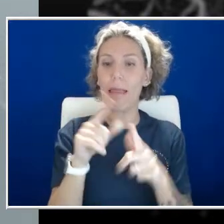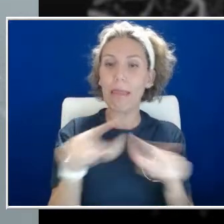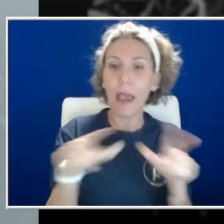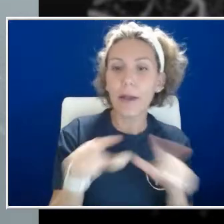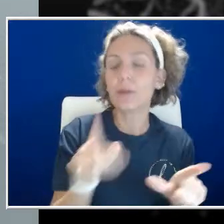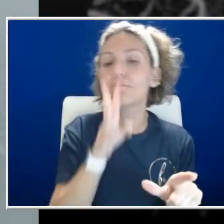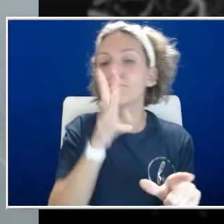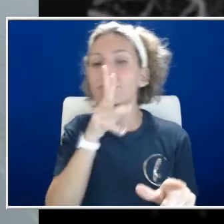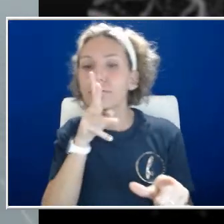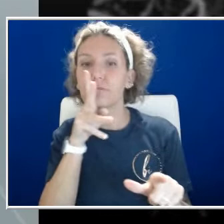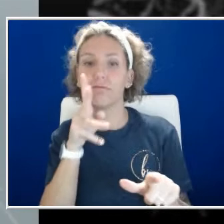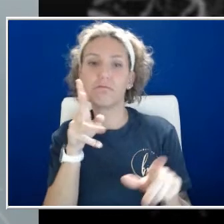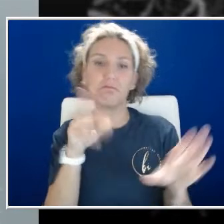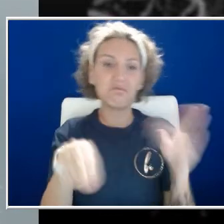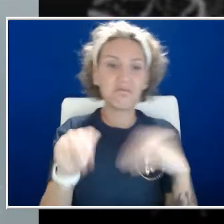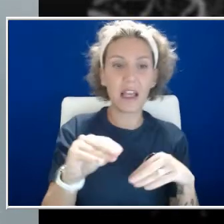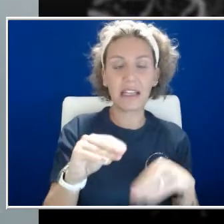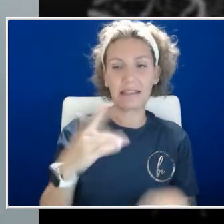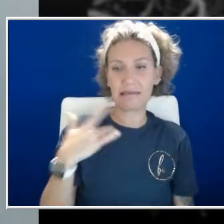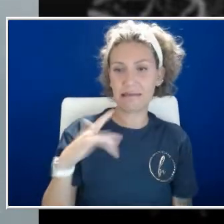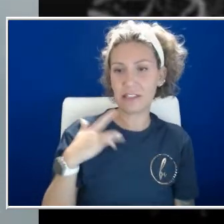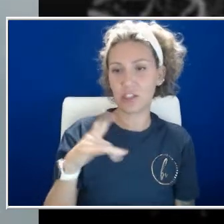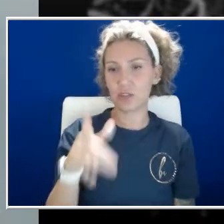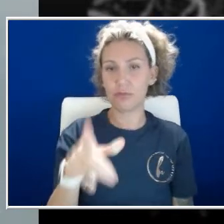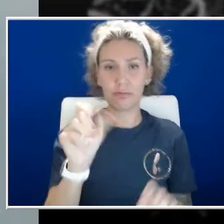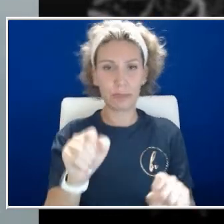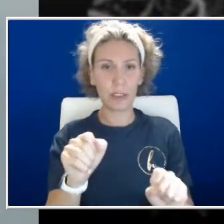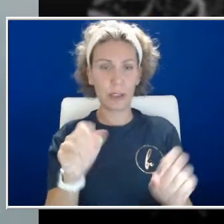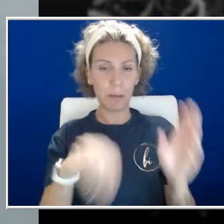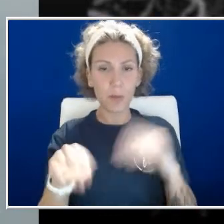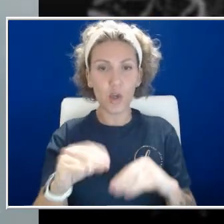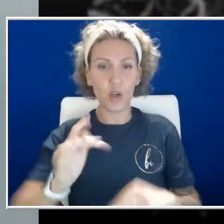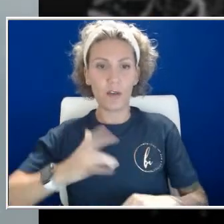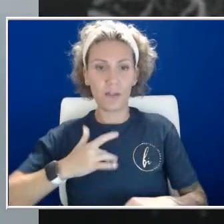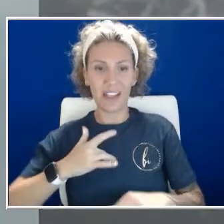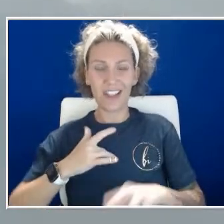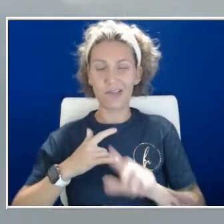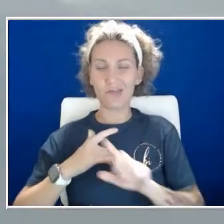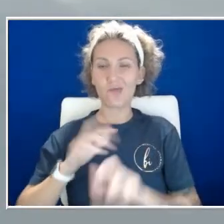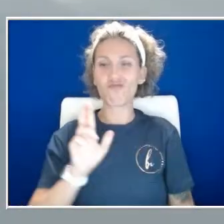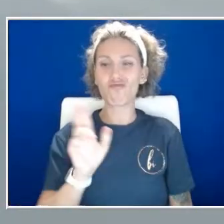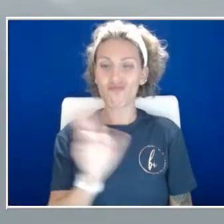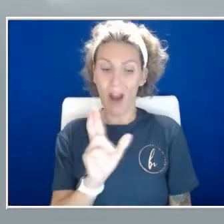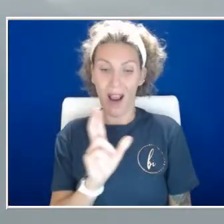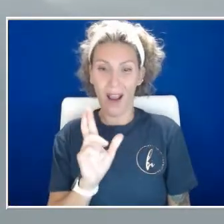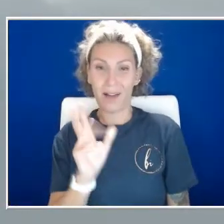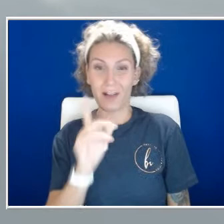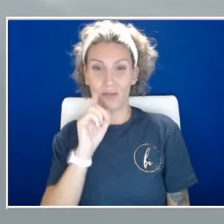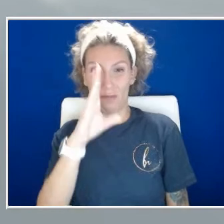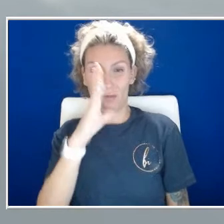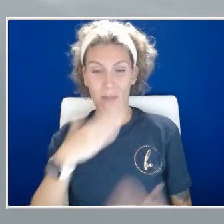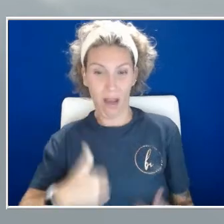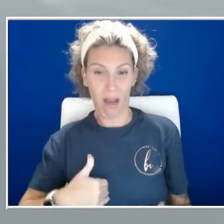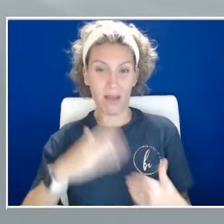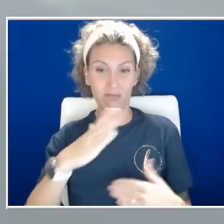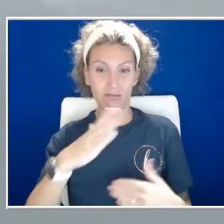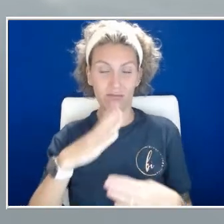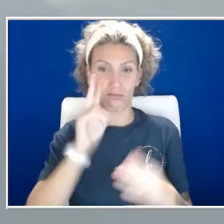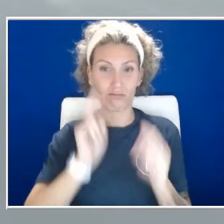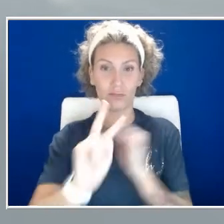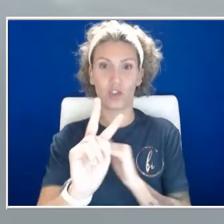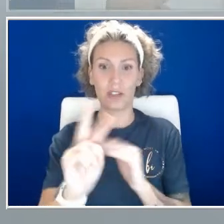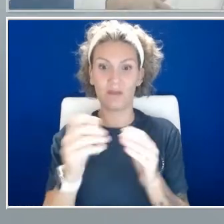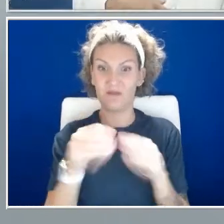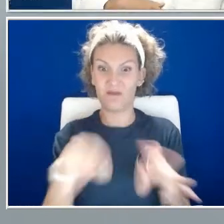and sensory, meaning your ability to move and feel on the right side of your body, is predicted by this scan to be completely lost.